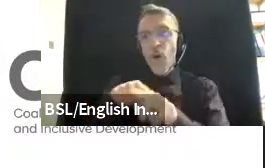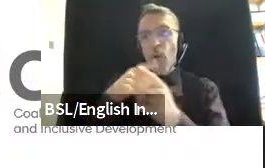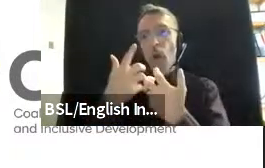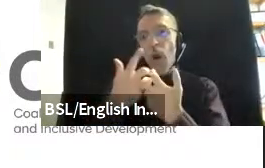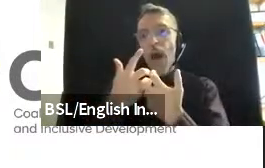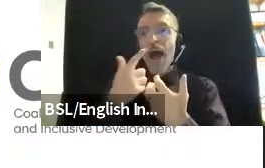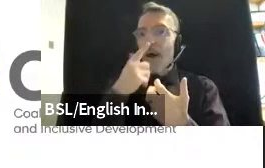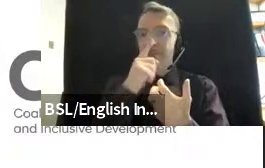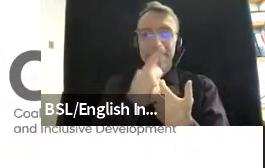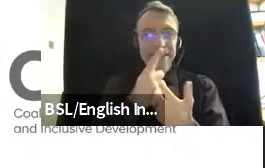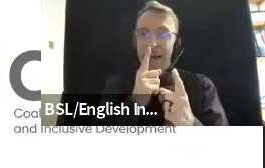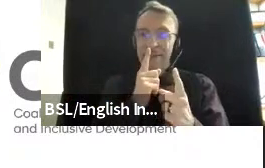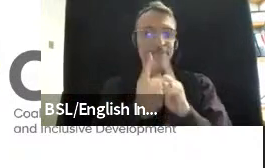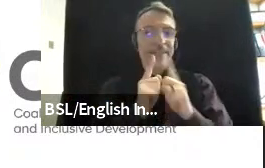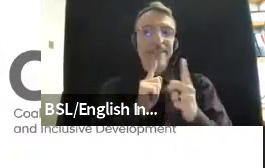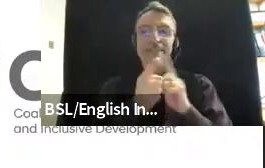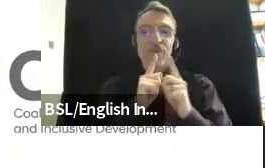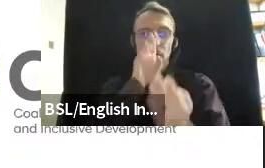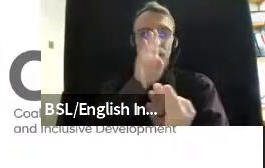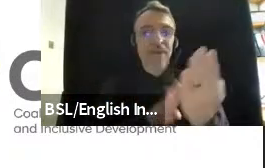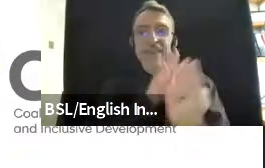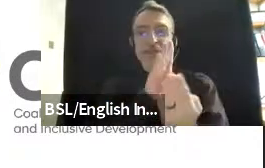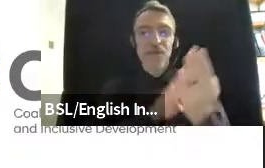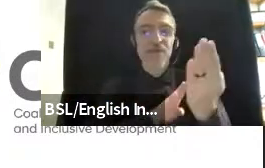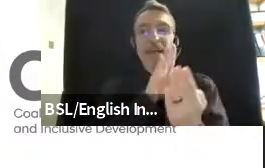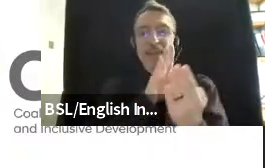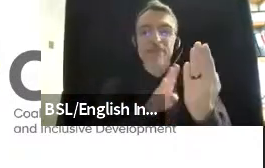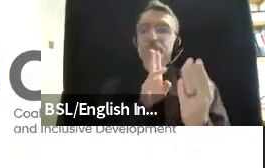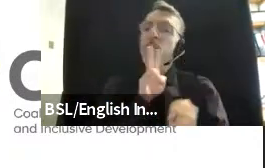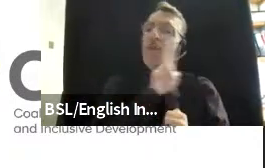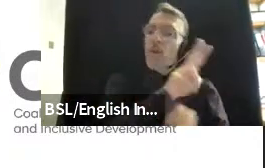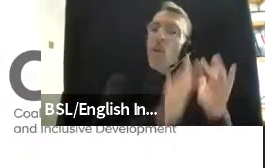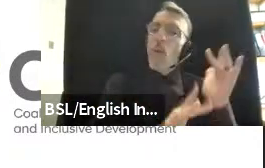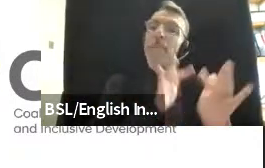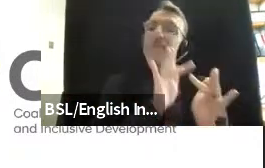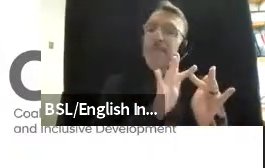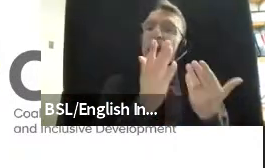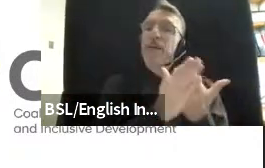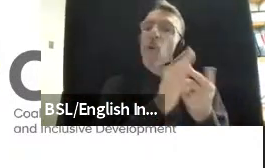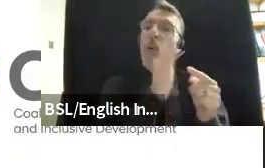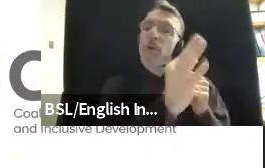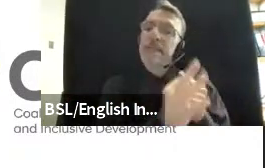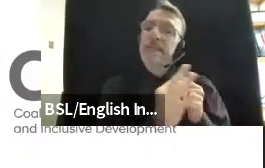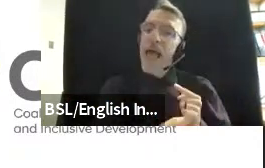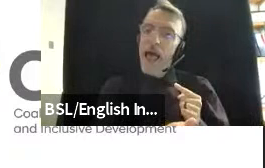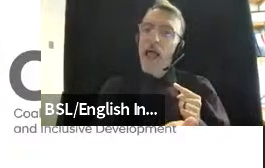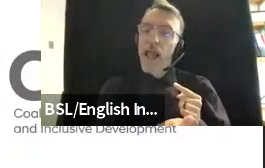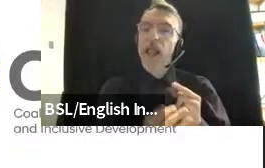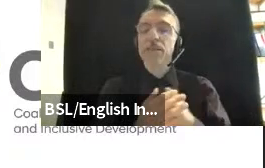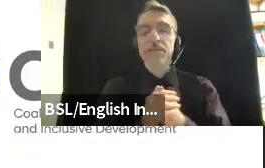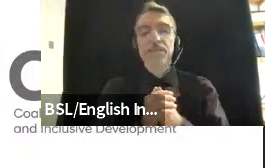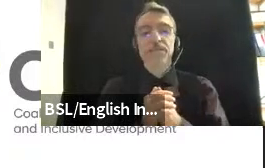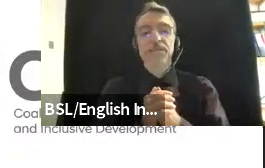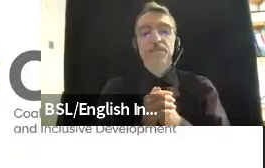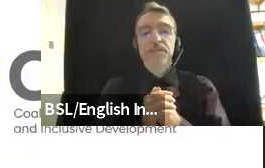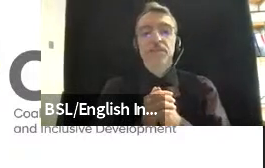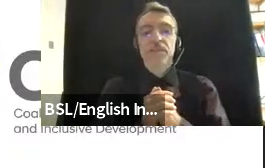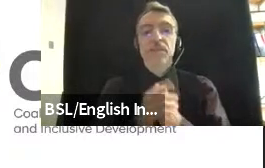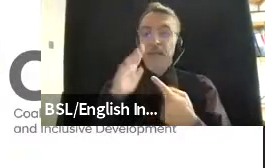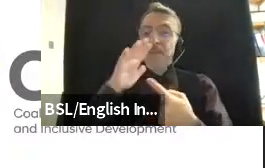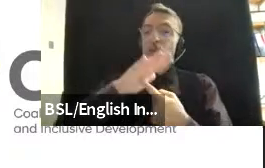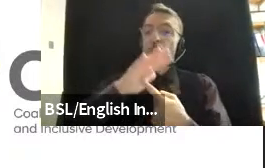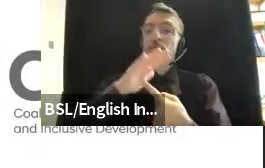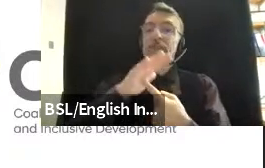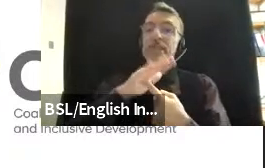you can't do interviews face to face. And again, please do have a look at the website for more details on some of that other work. And important to say as well, when